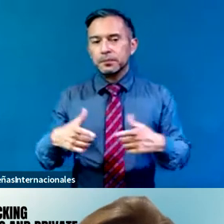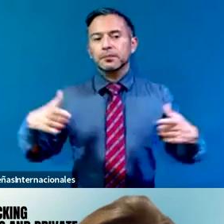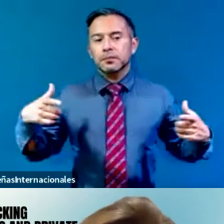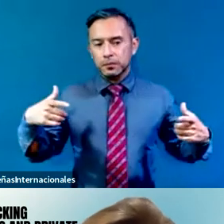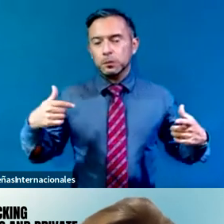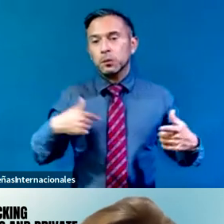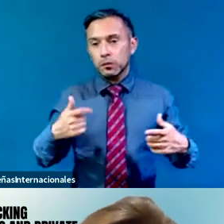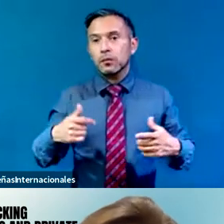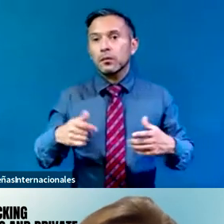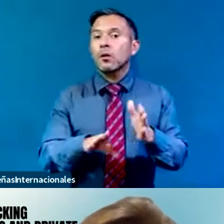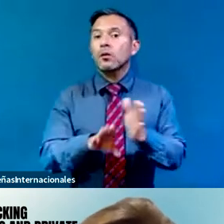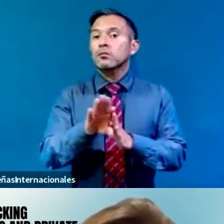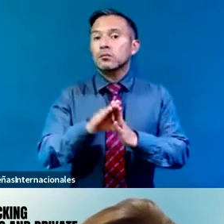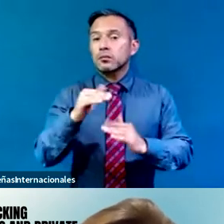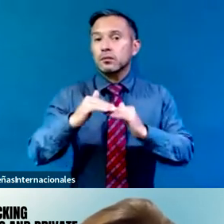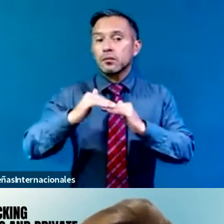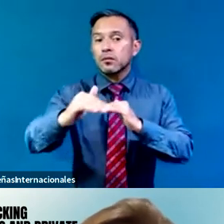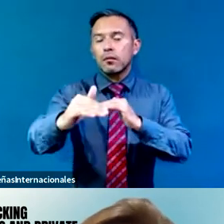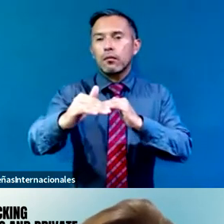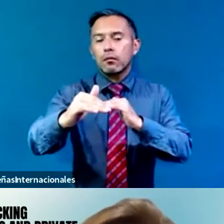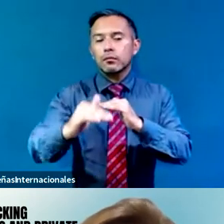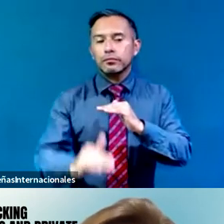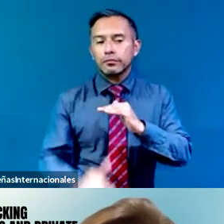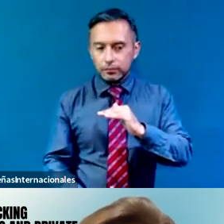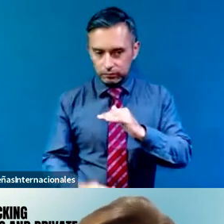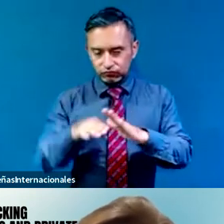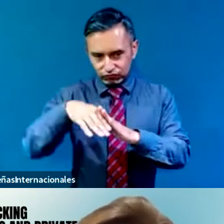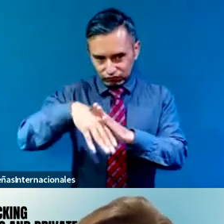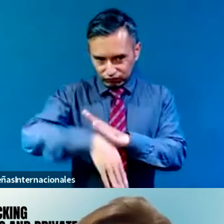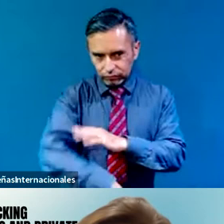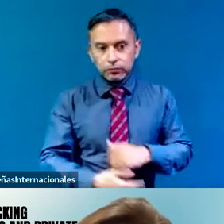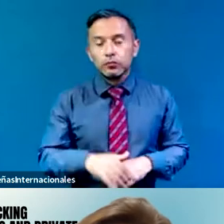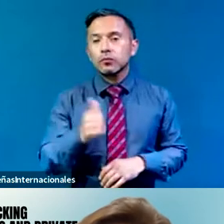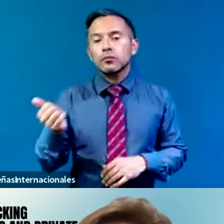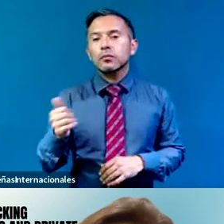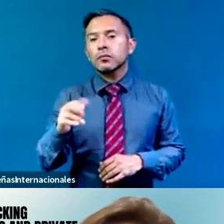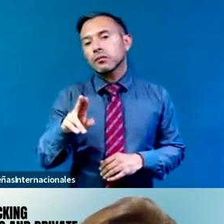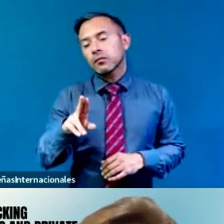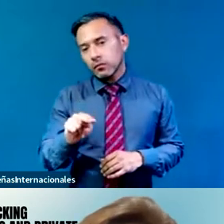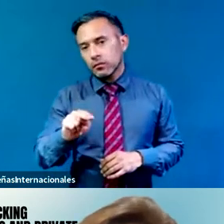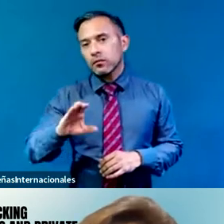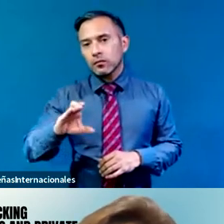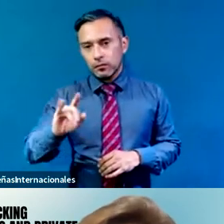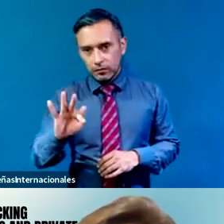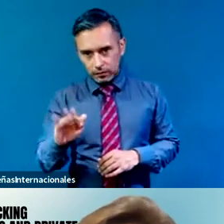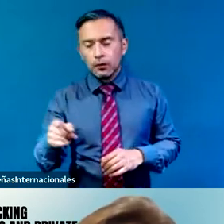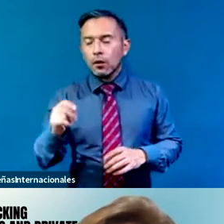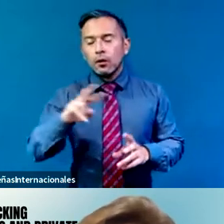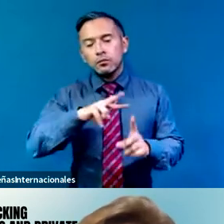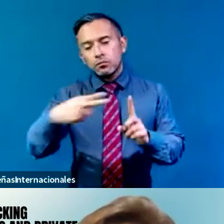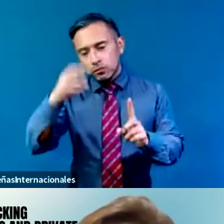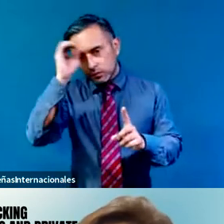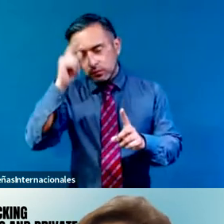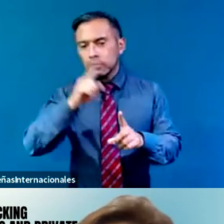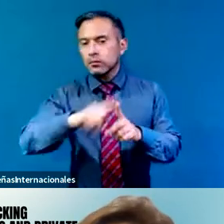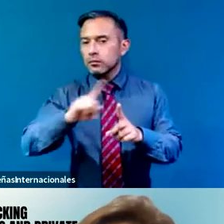Now, from the UNCDF point of view, we deploy a set of comprehensive approaches to advance equality of all women,